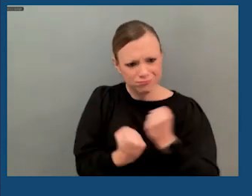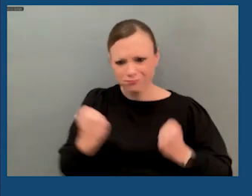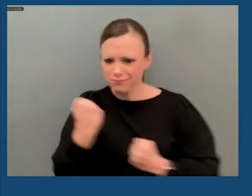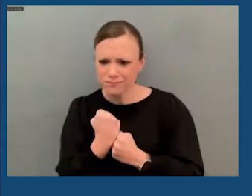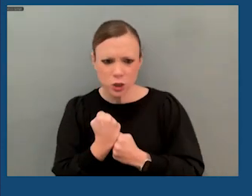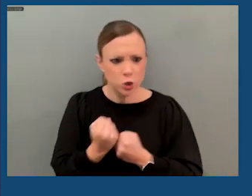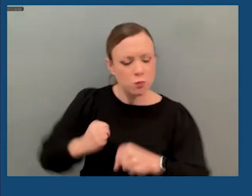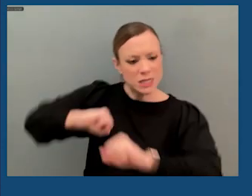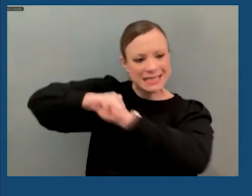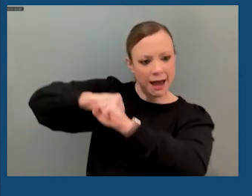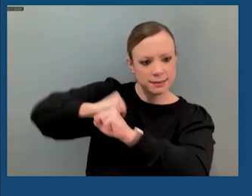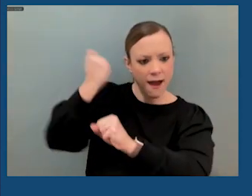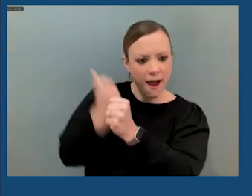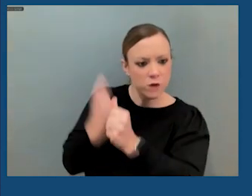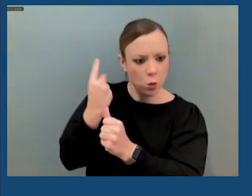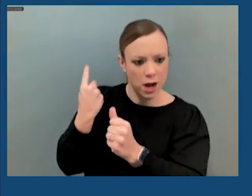rights